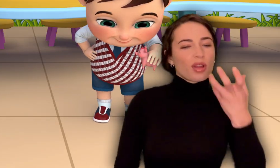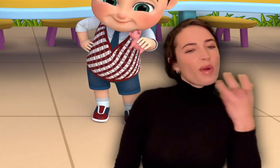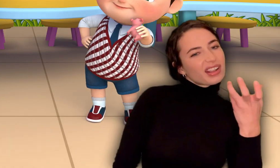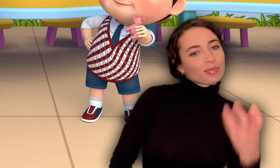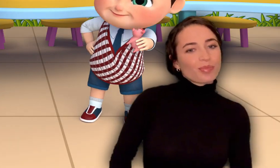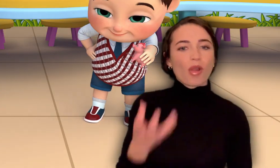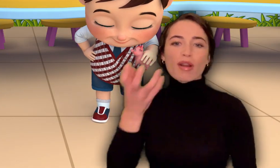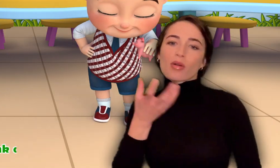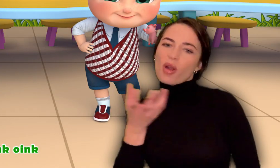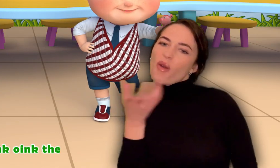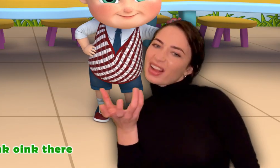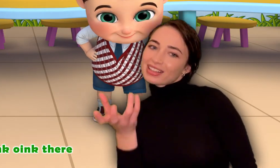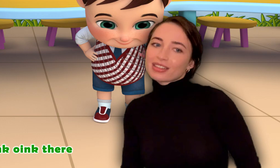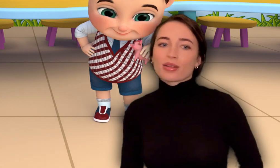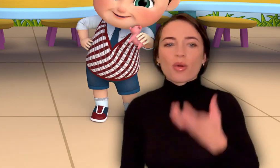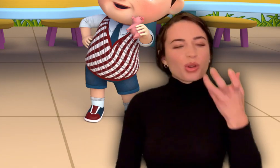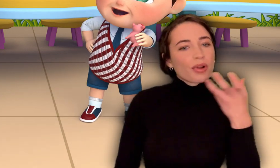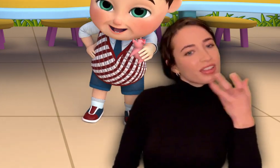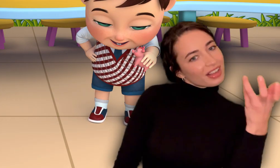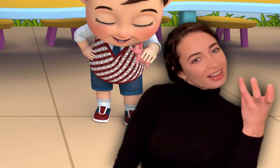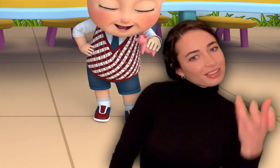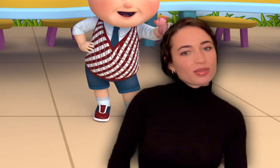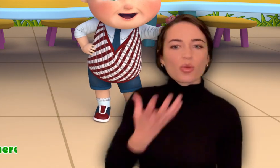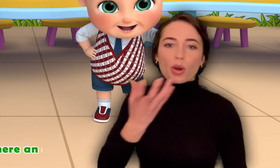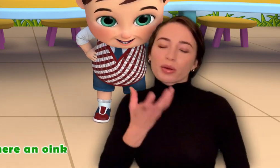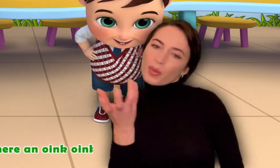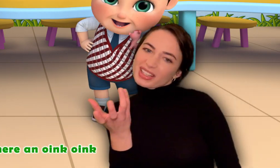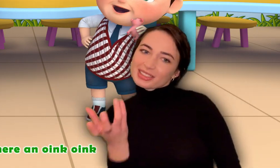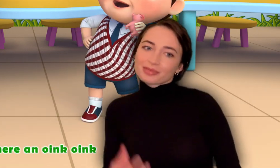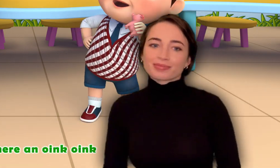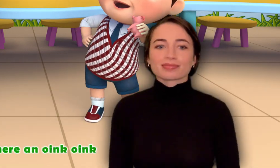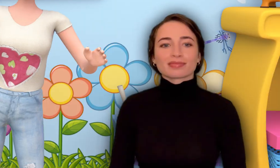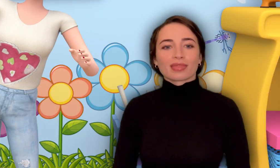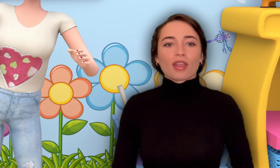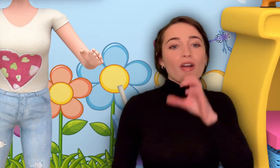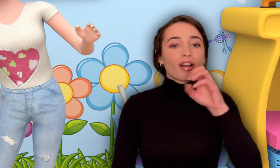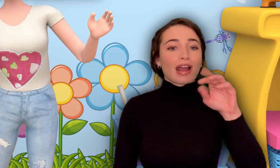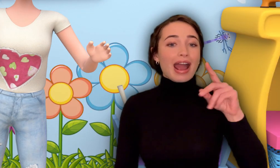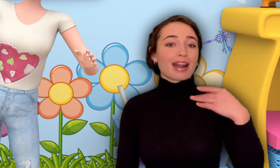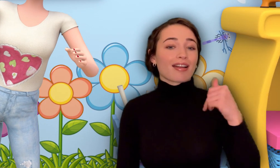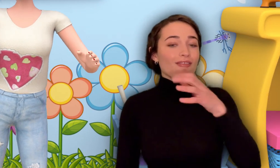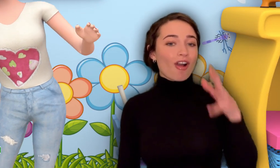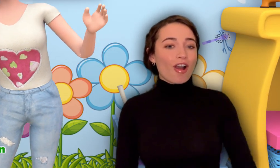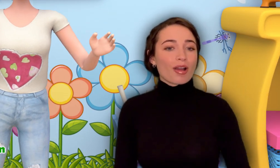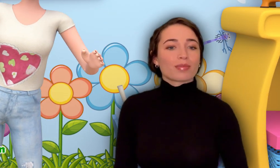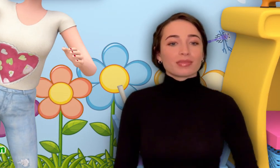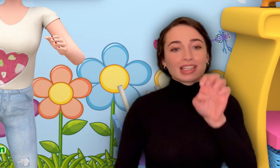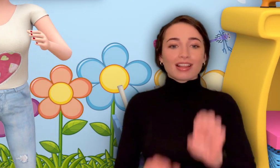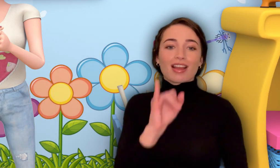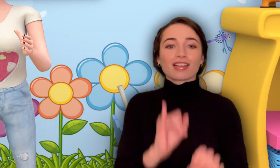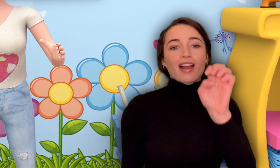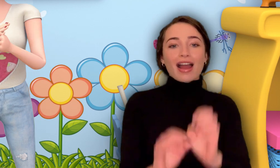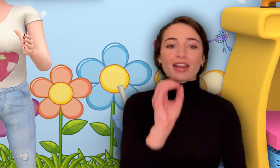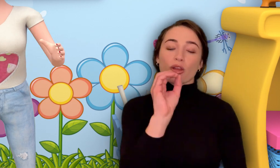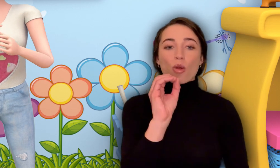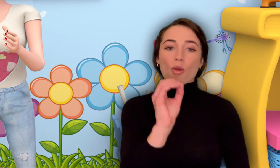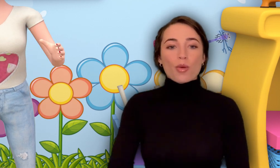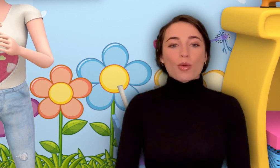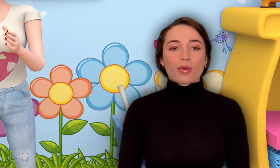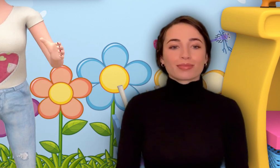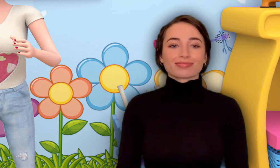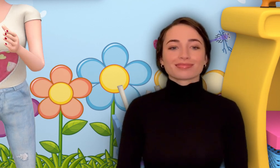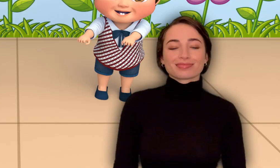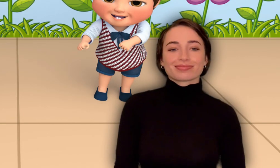With an oink oink here and an oink oink there. Here an oink, there an oink, everywhere an oink oink. Old Macdonald had a farm,